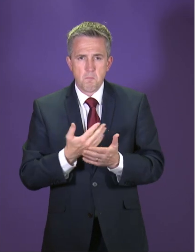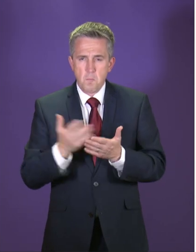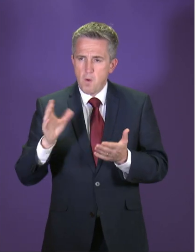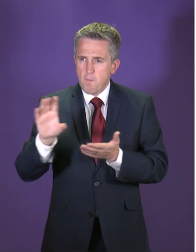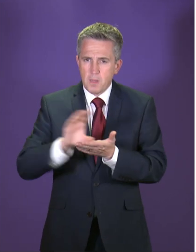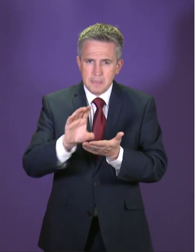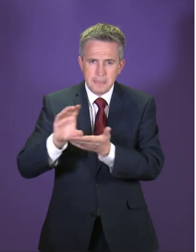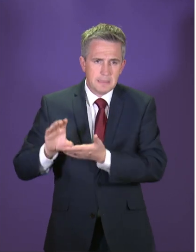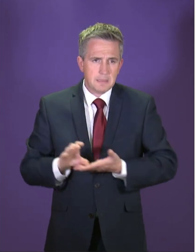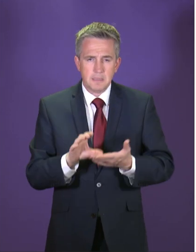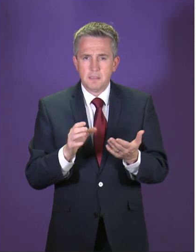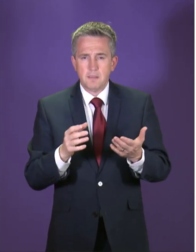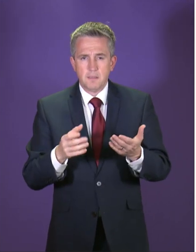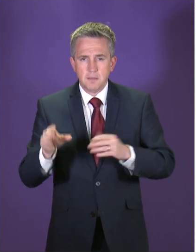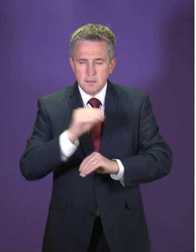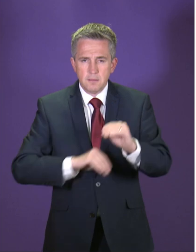also